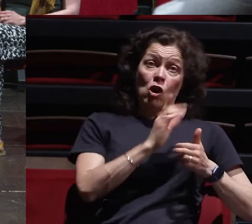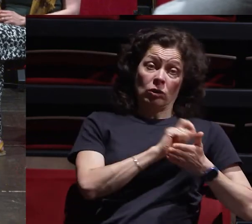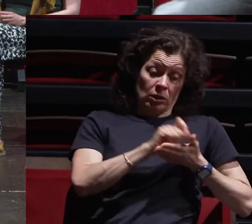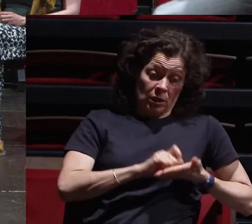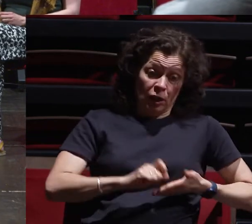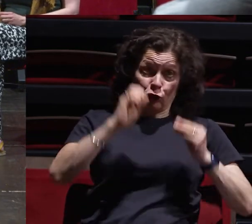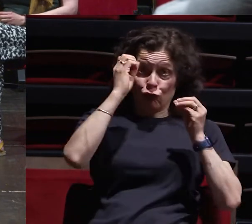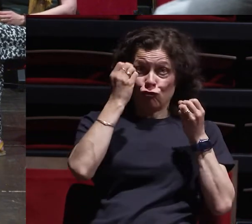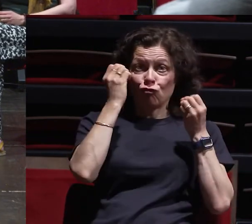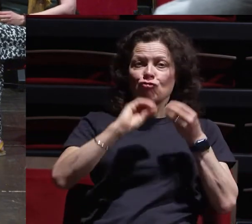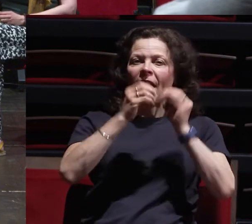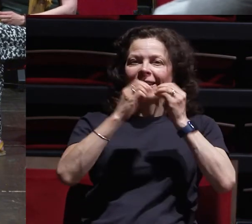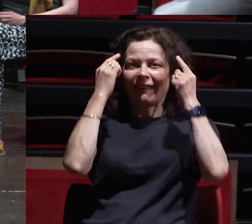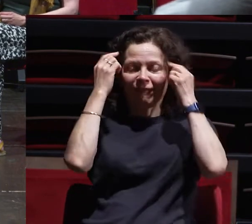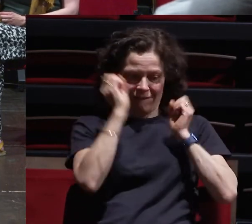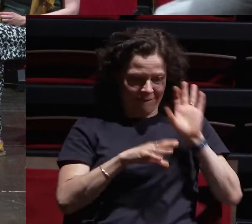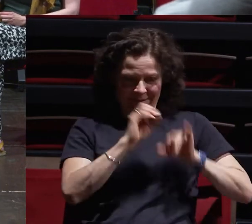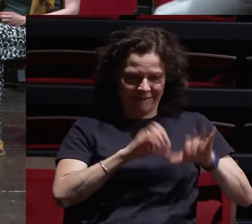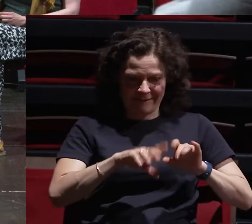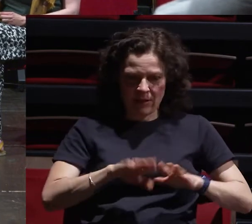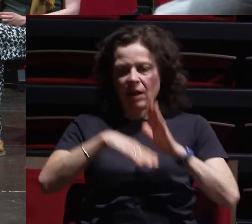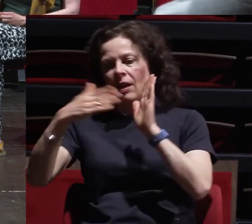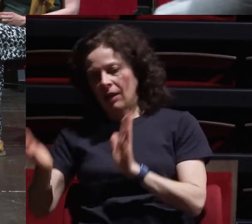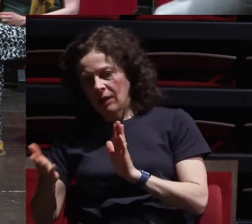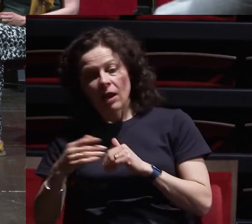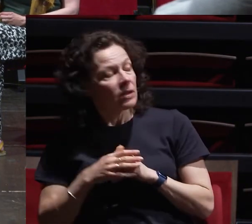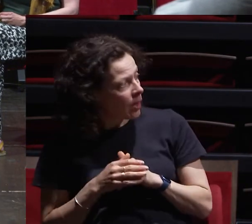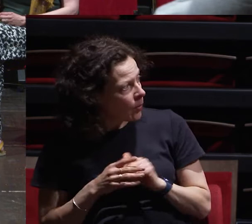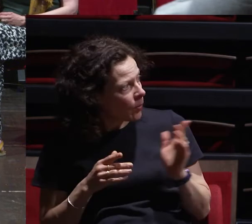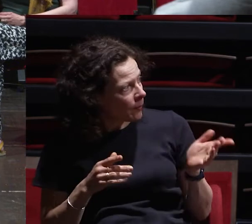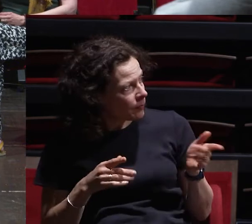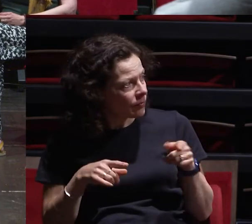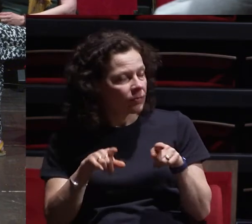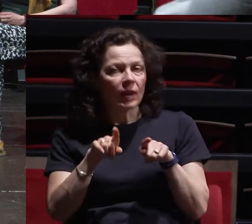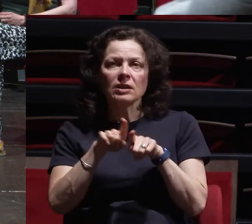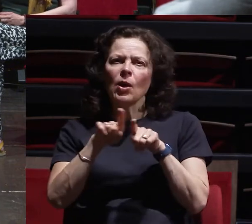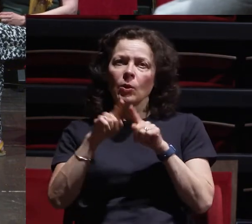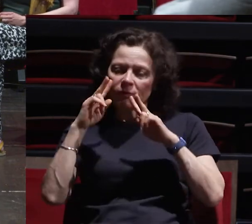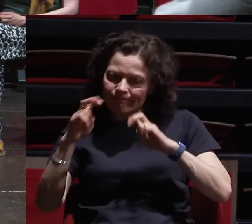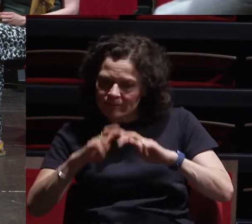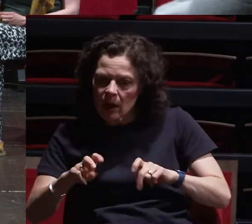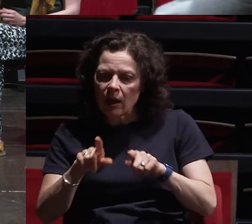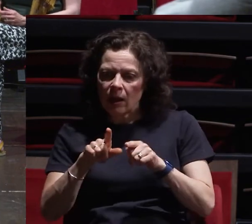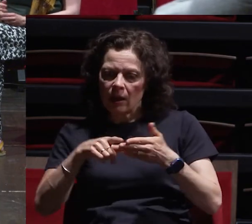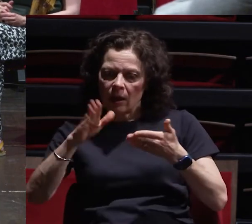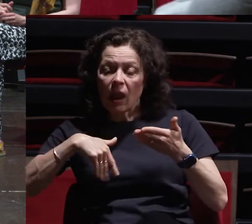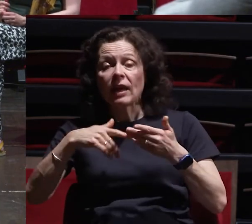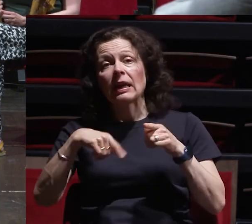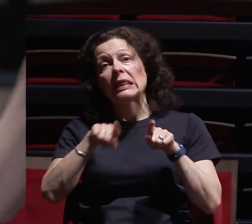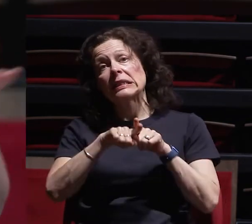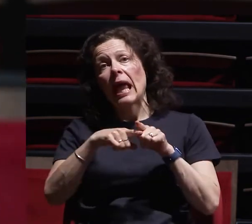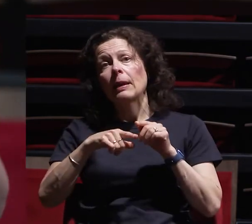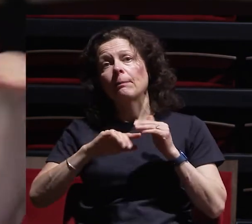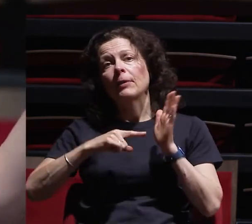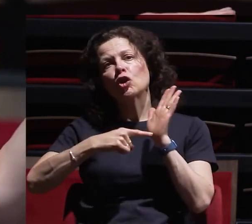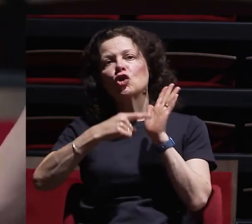So that's when you go back through and you're thinking, okay, there's far too much here that's the same tone or the